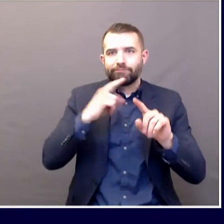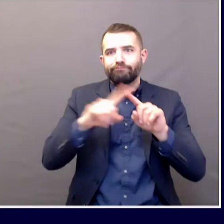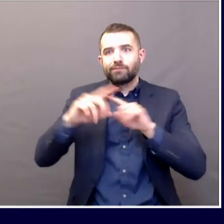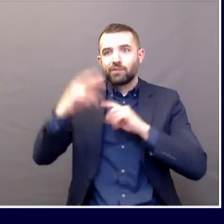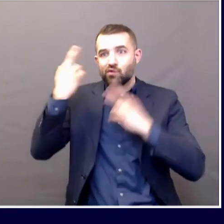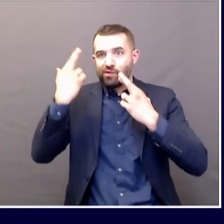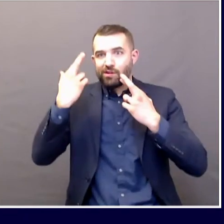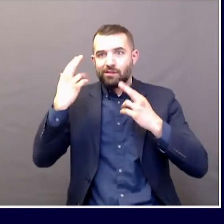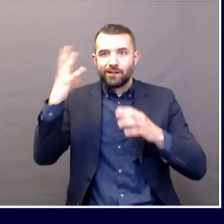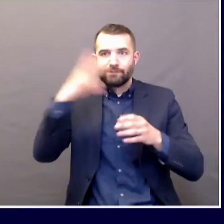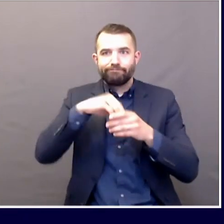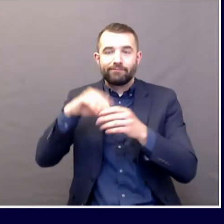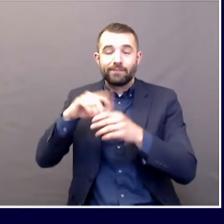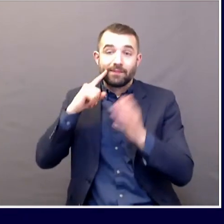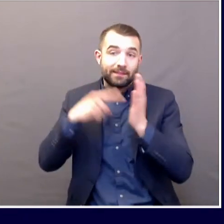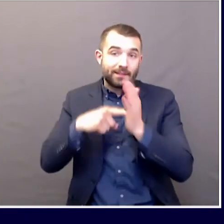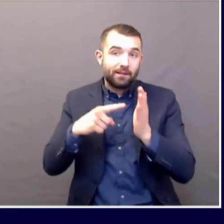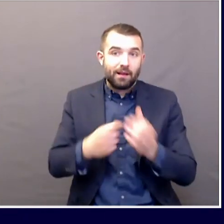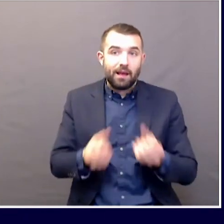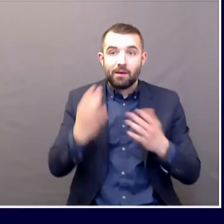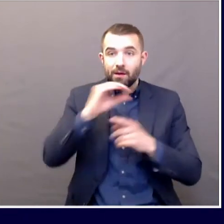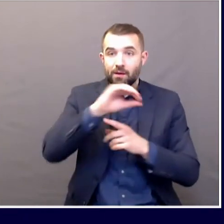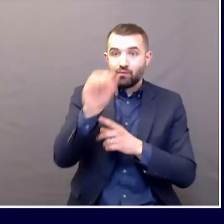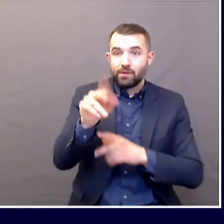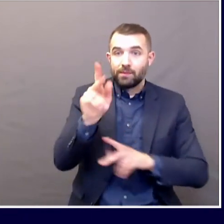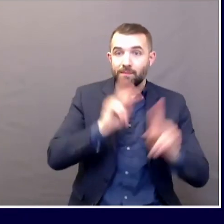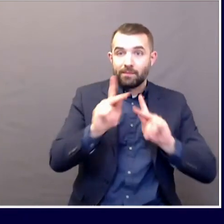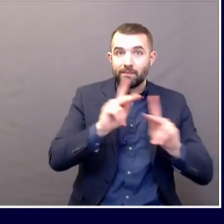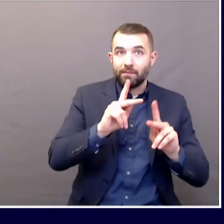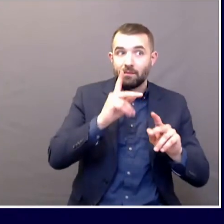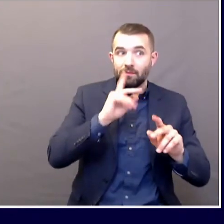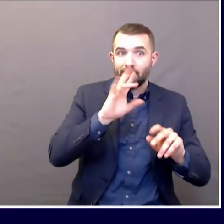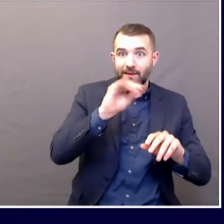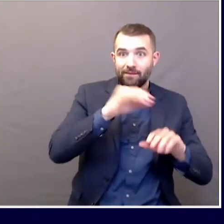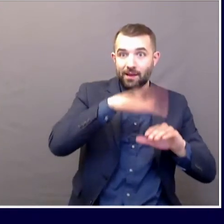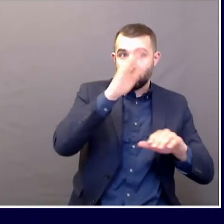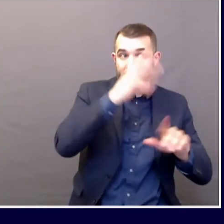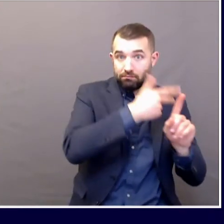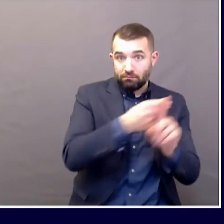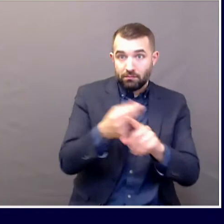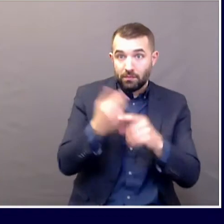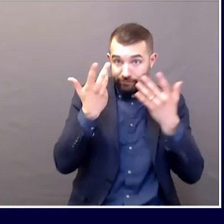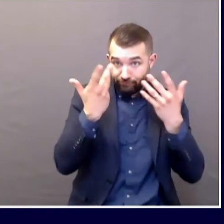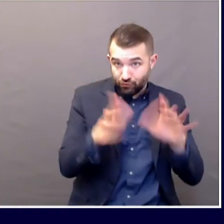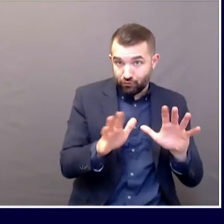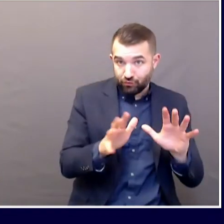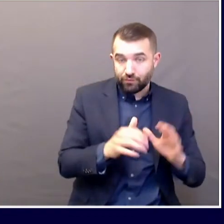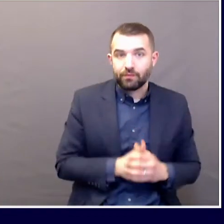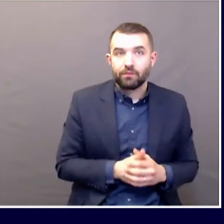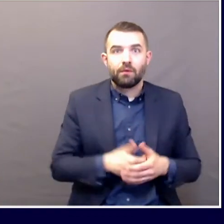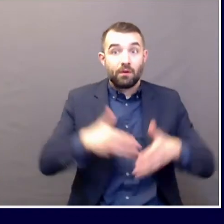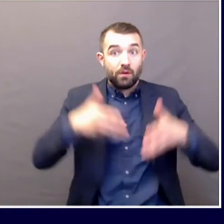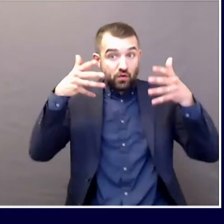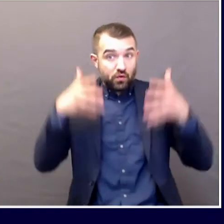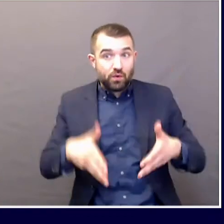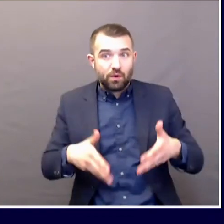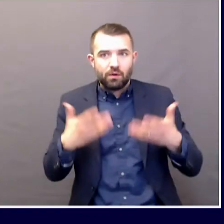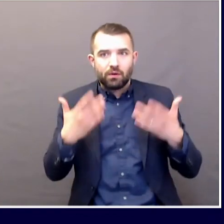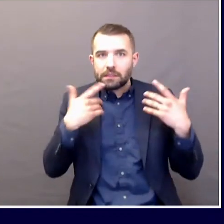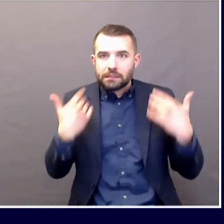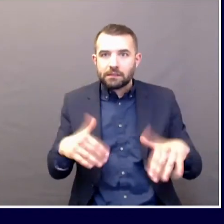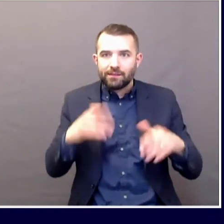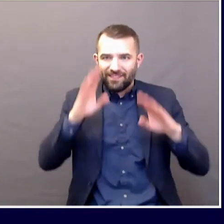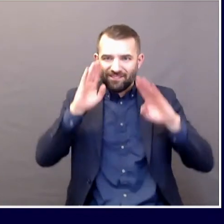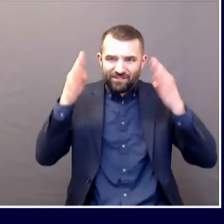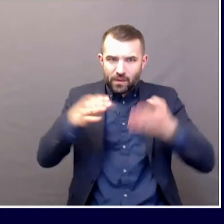and over, but there are numerous other factors as well. The bottom line here is that we all share the same goal, which is to get Maine